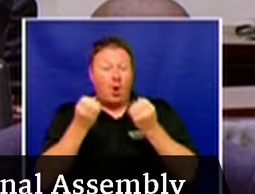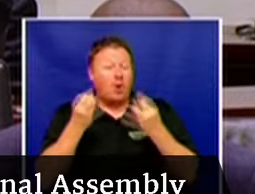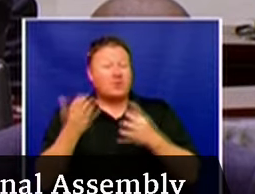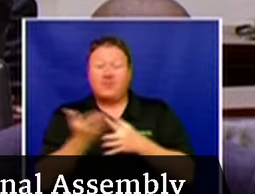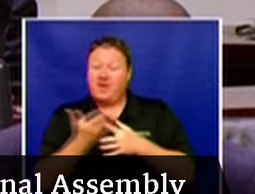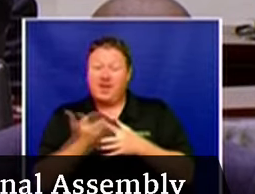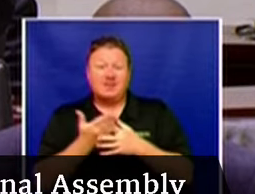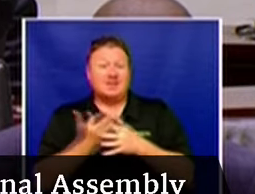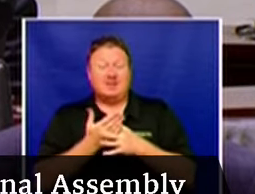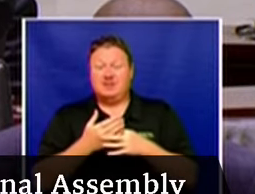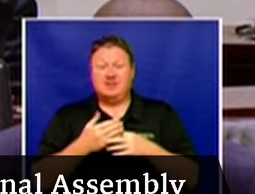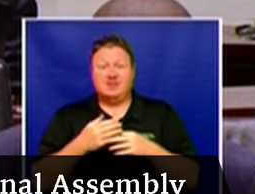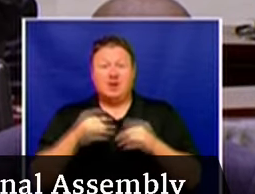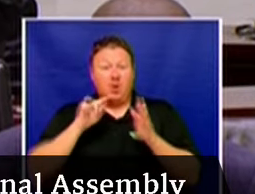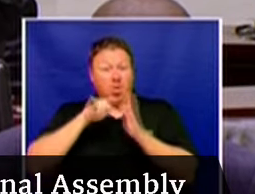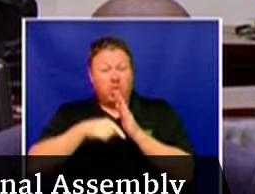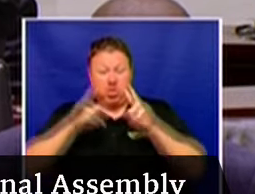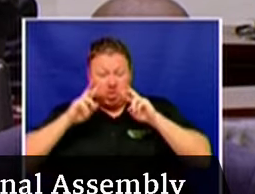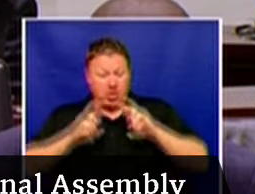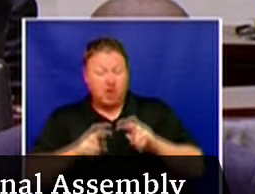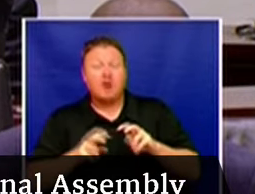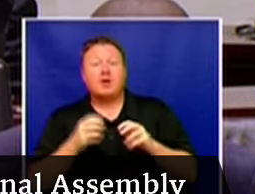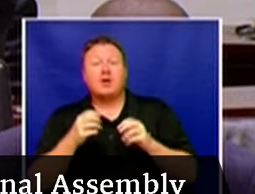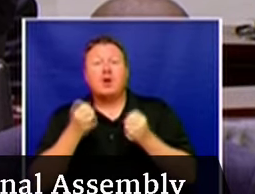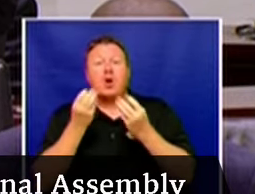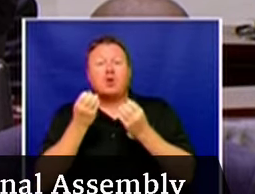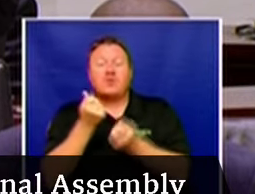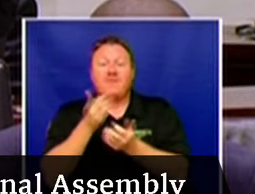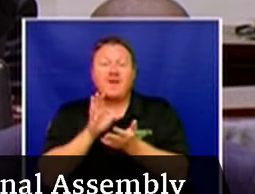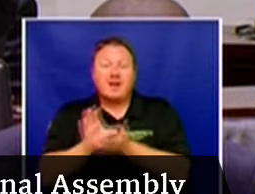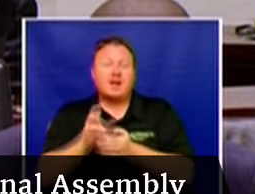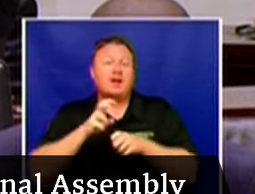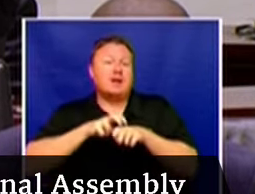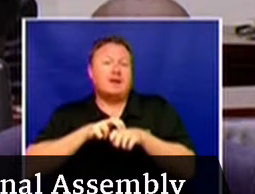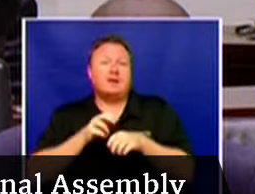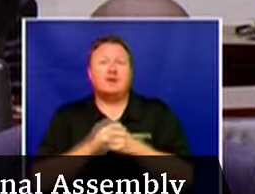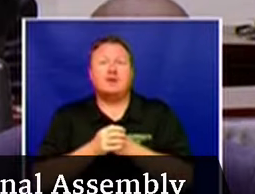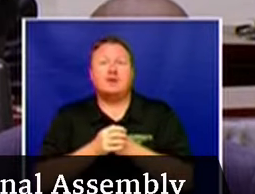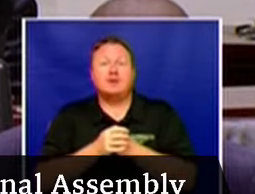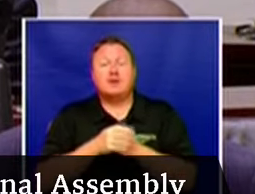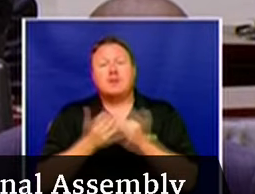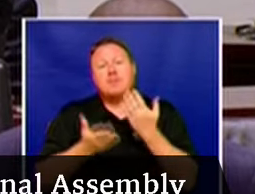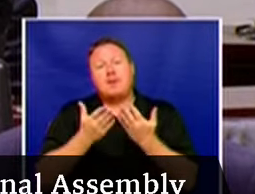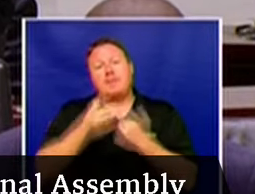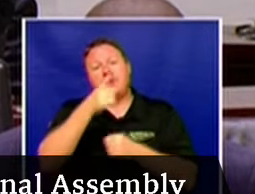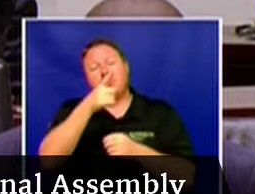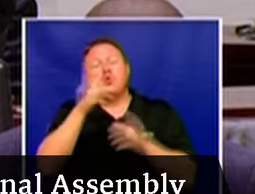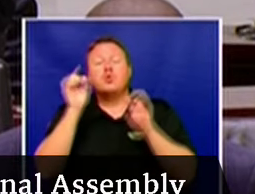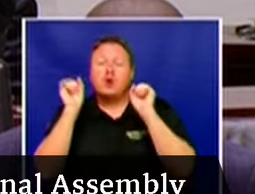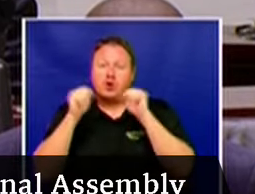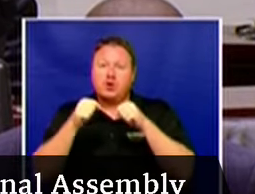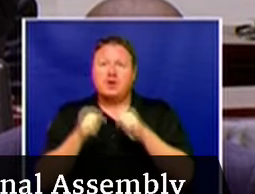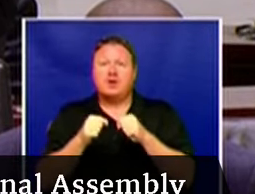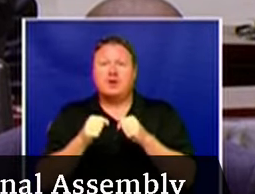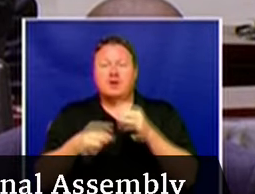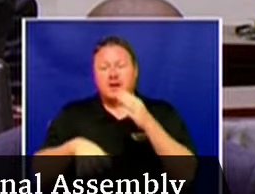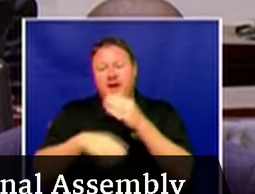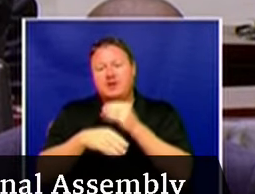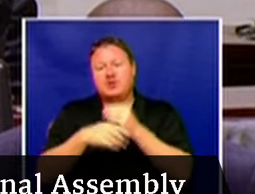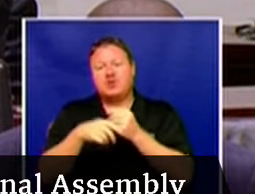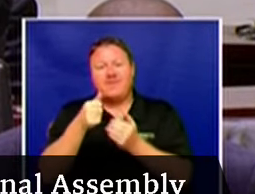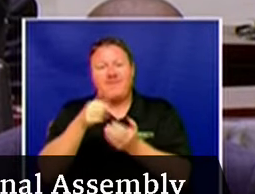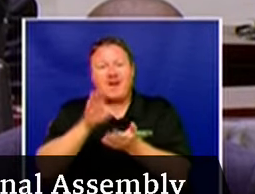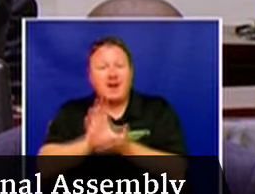cases requiring a lot of funding. Given that, I'm sure you would agree, Honorable President, that additional funding